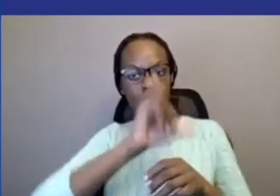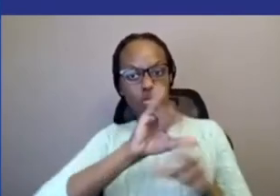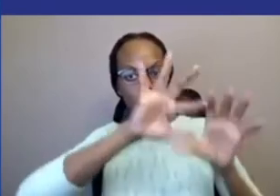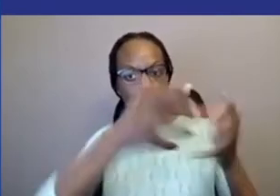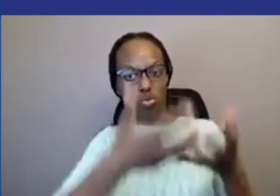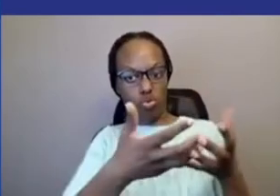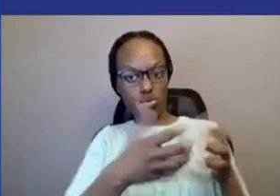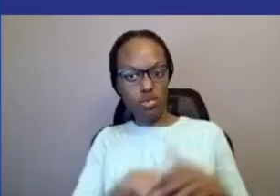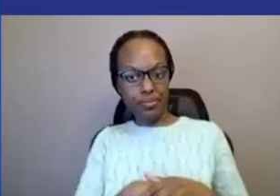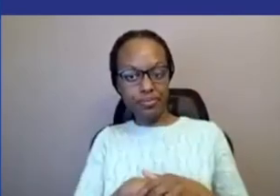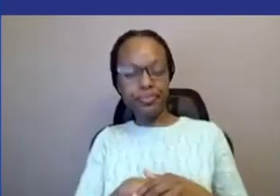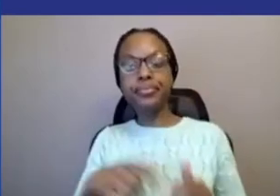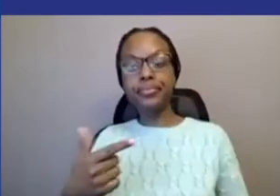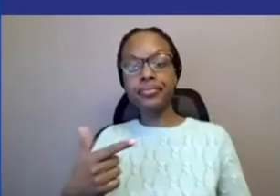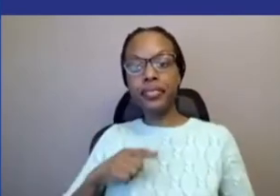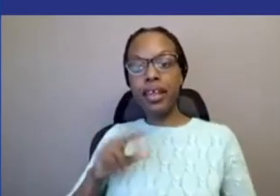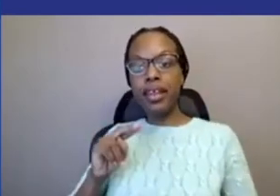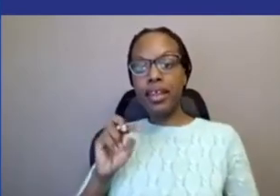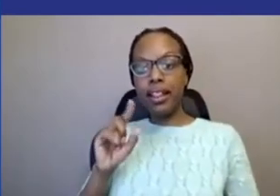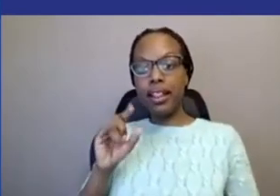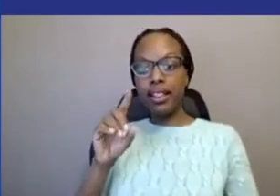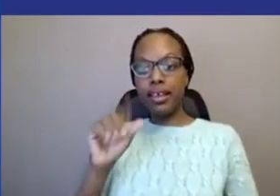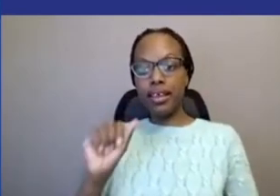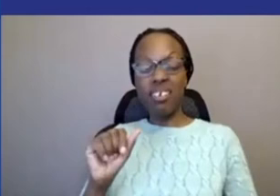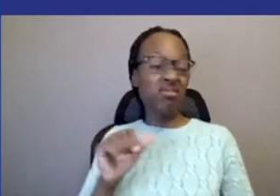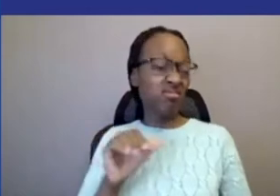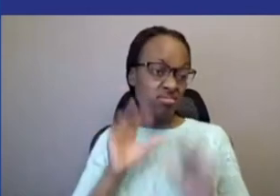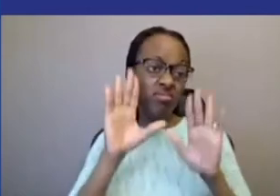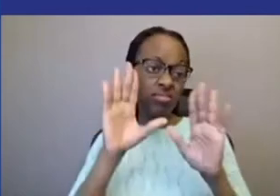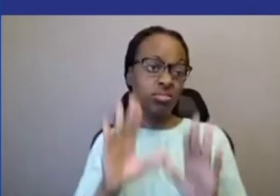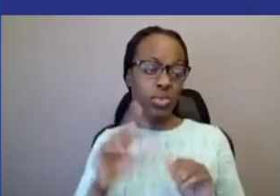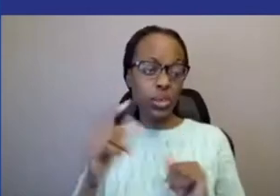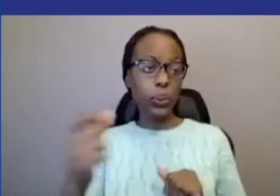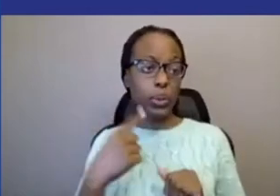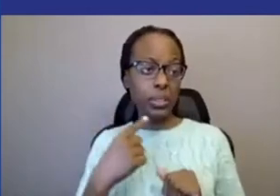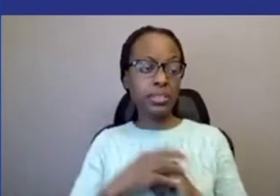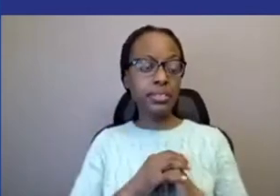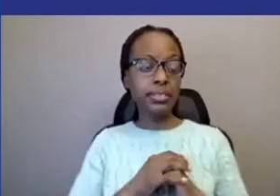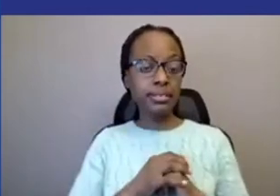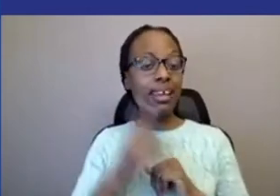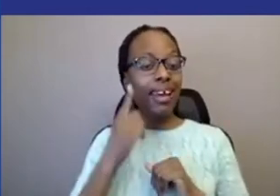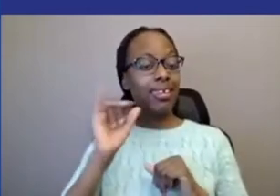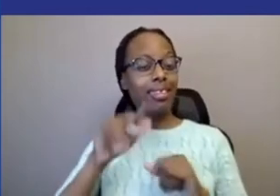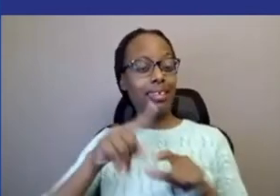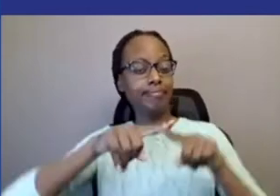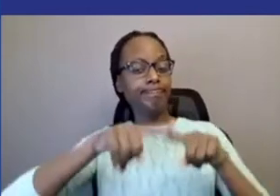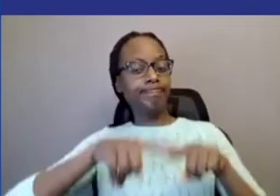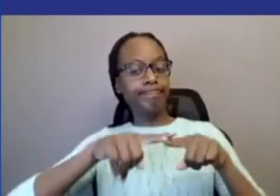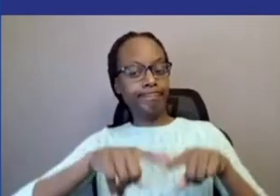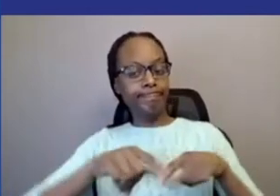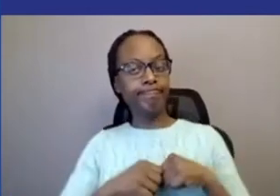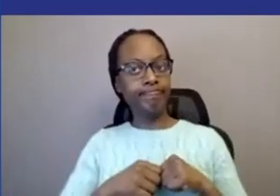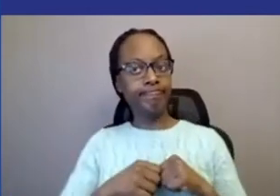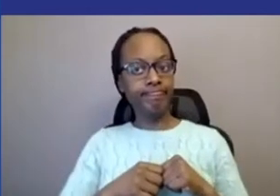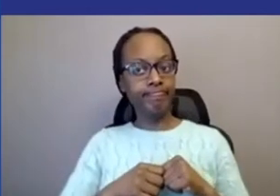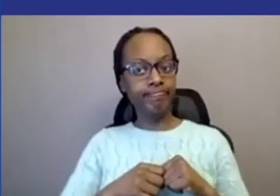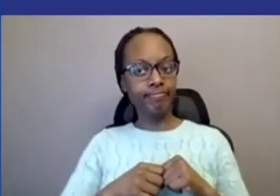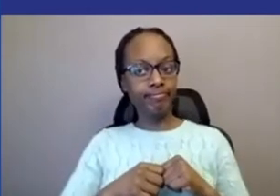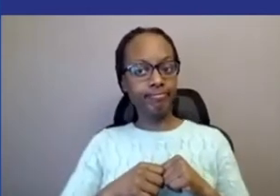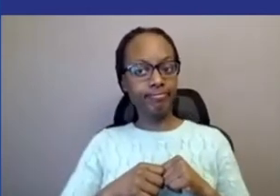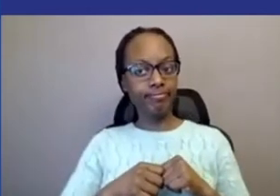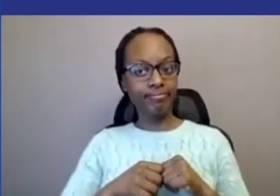I think that's a great question. And I think that question is always depends. Sometimes not, I'll